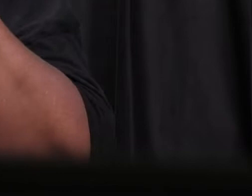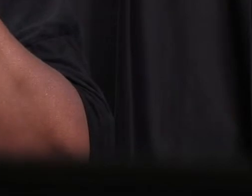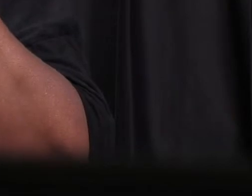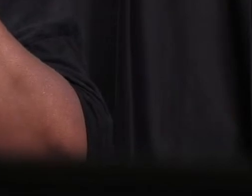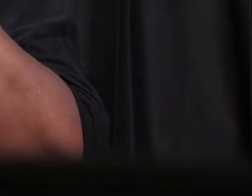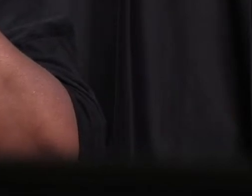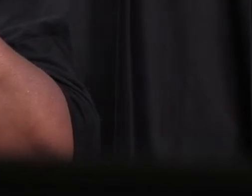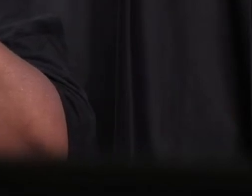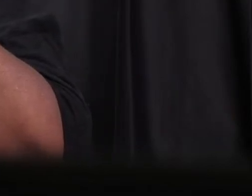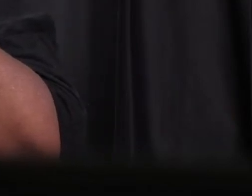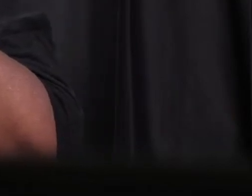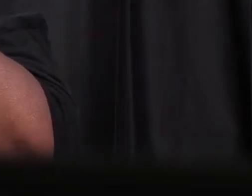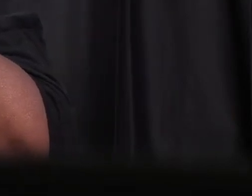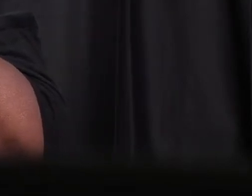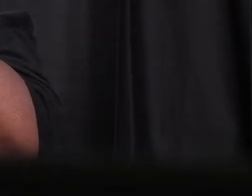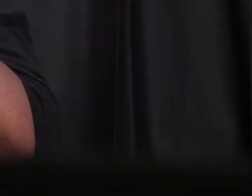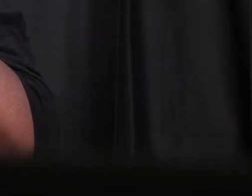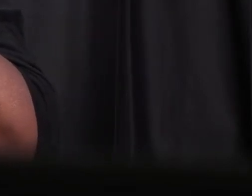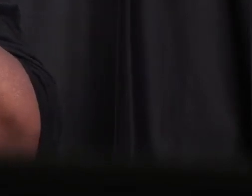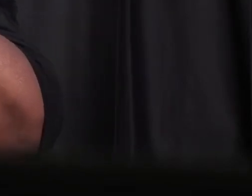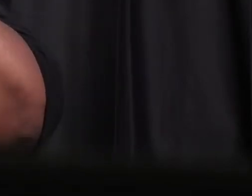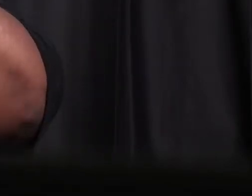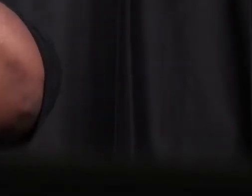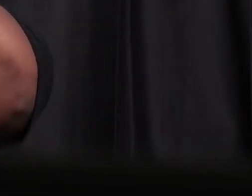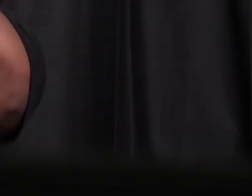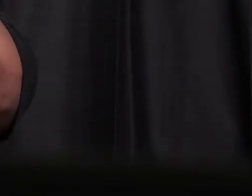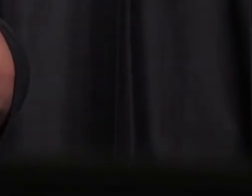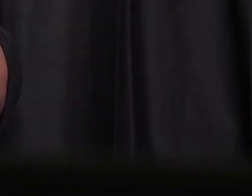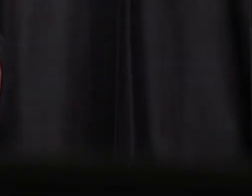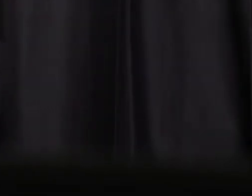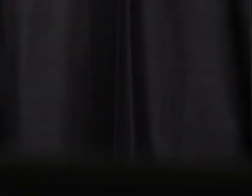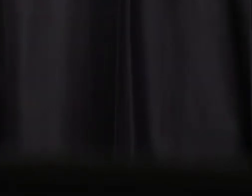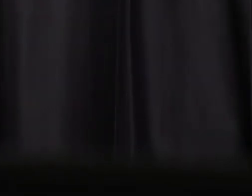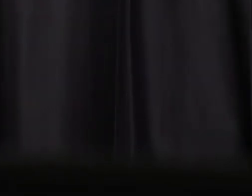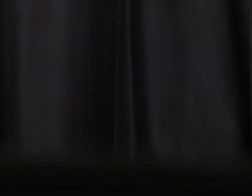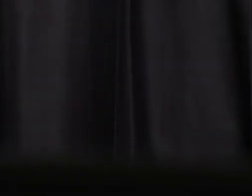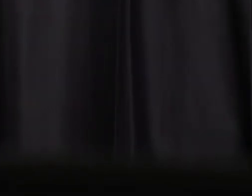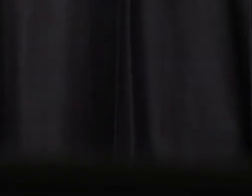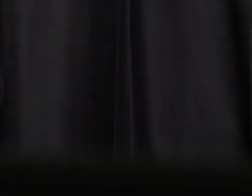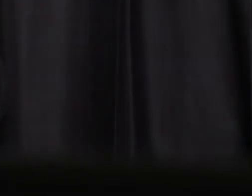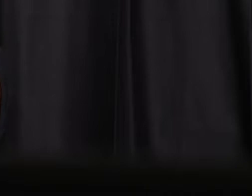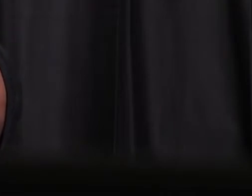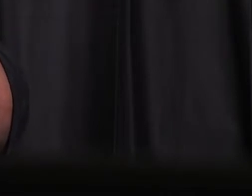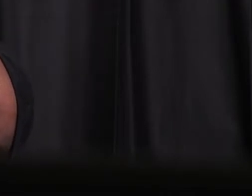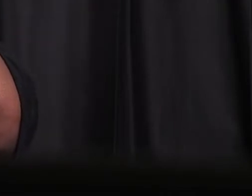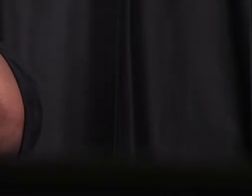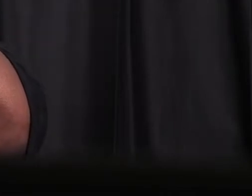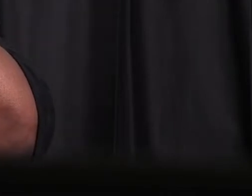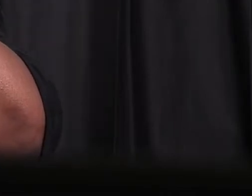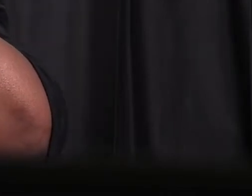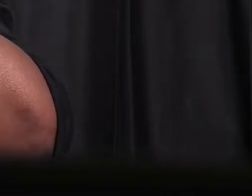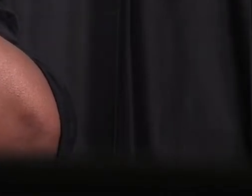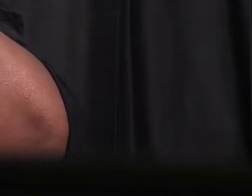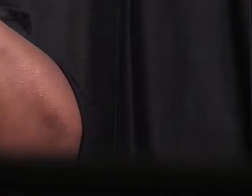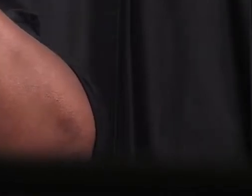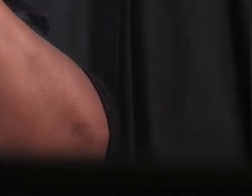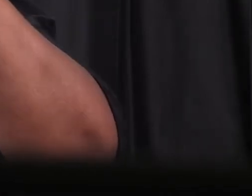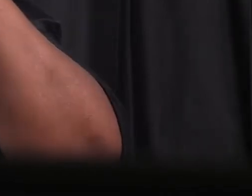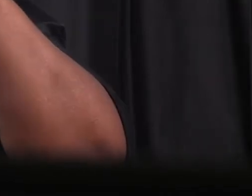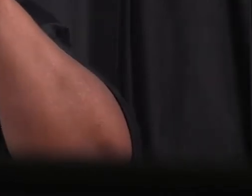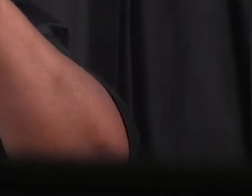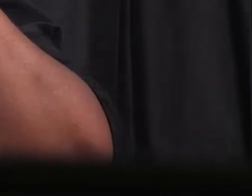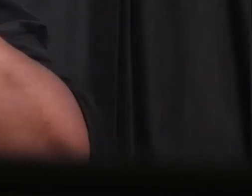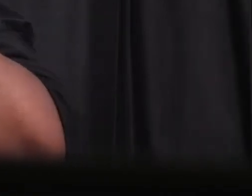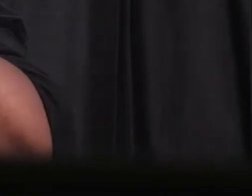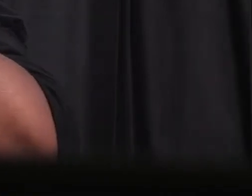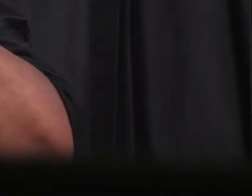Come on, Lord, I bless your name, Jesus. You're worthy to be praised, oh God. Lord, I love